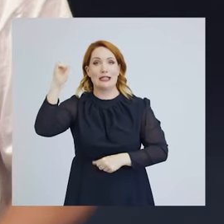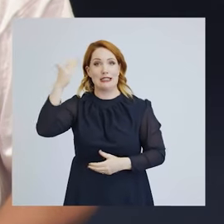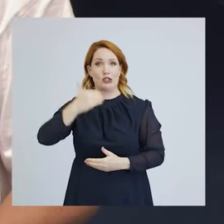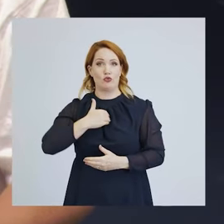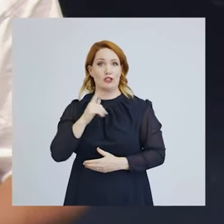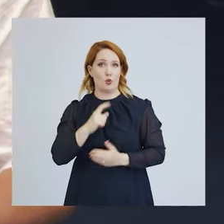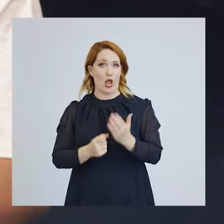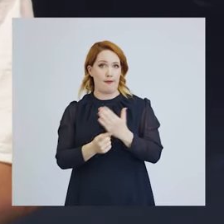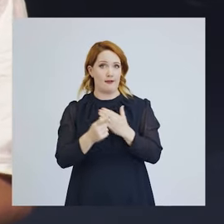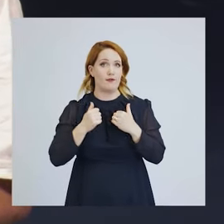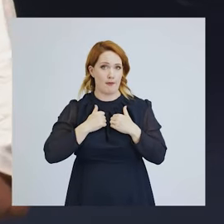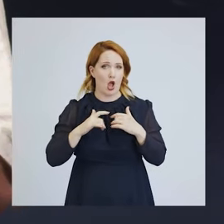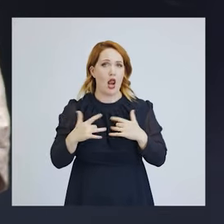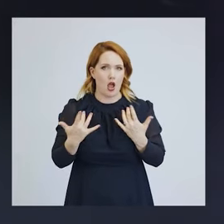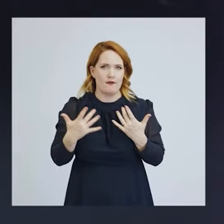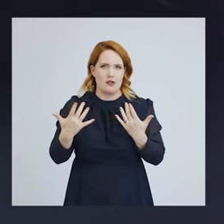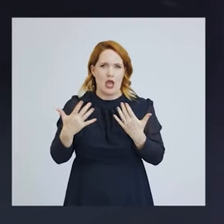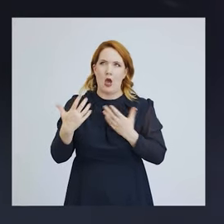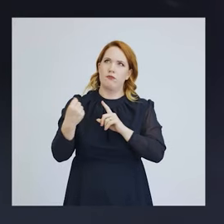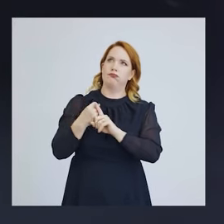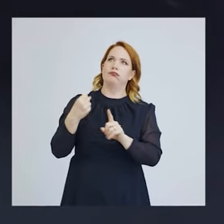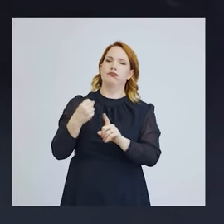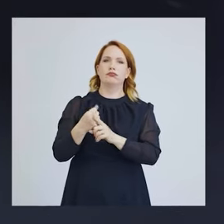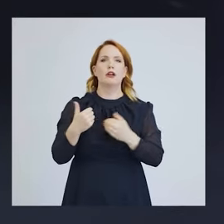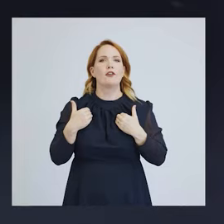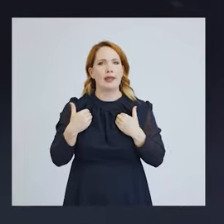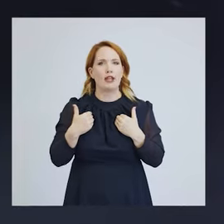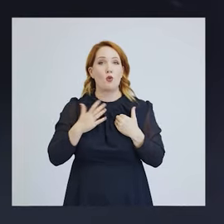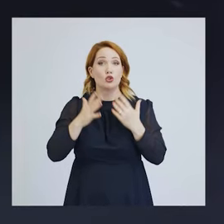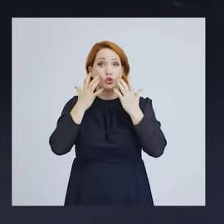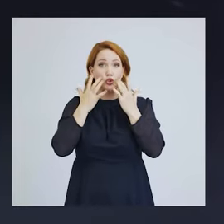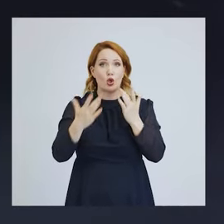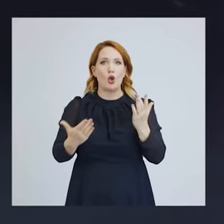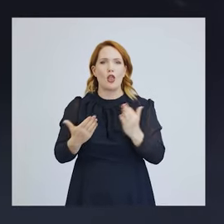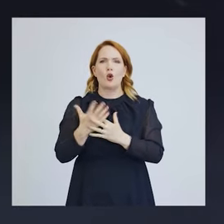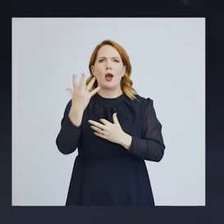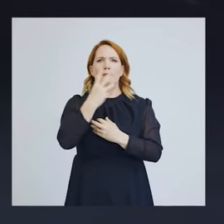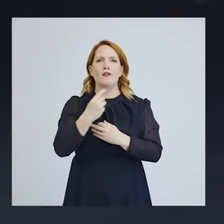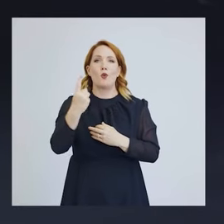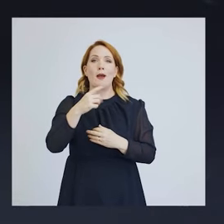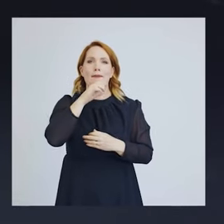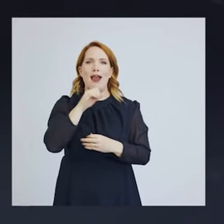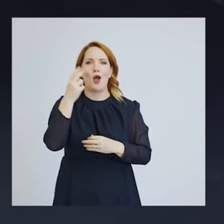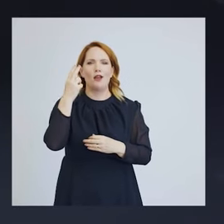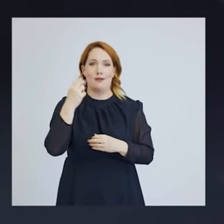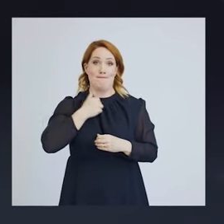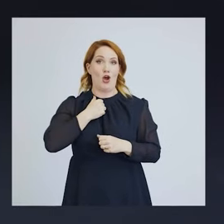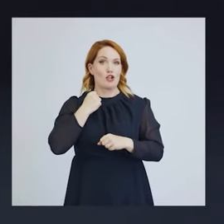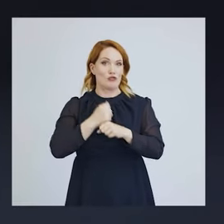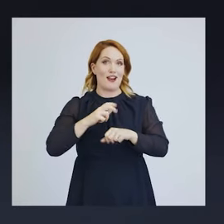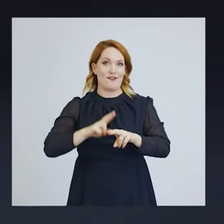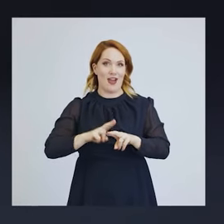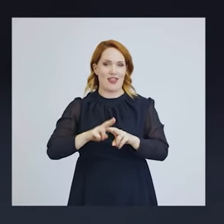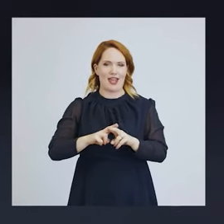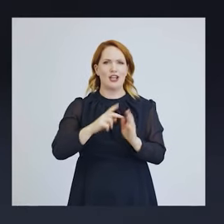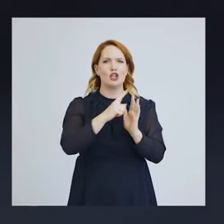you a picture of God's grace, of what happened for my life and the definition of it for me. And the way I want to illustrate that is through a beautiful